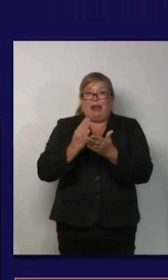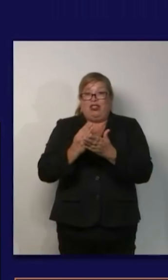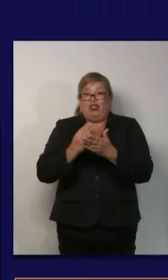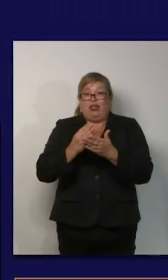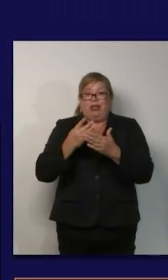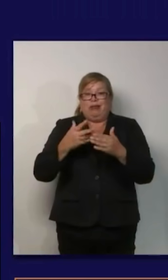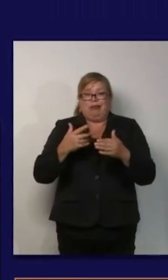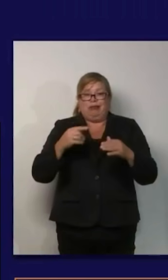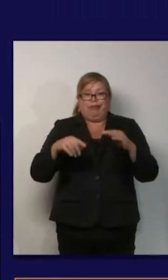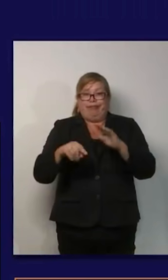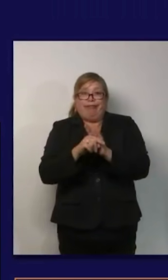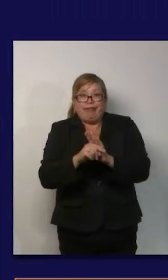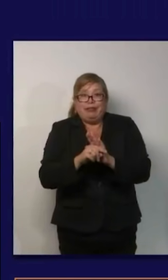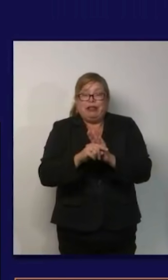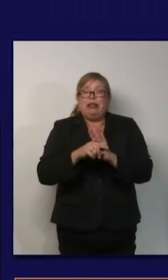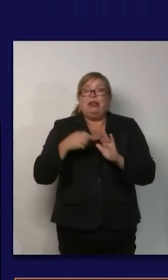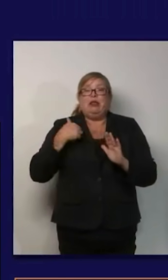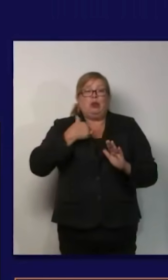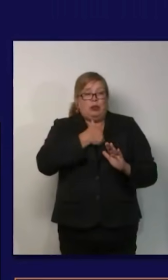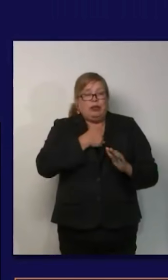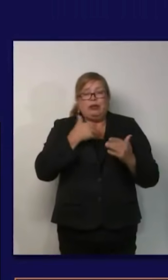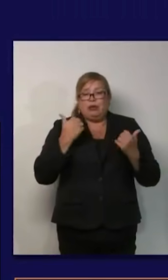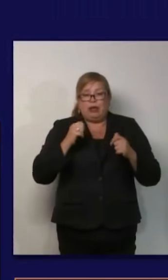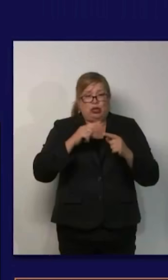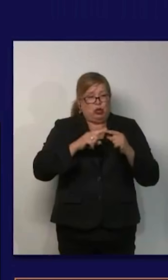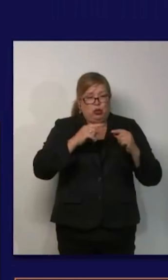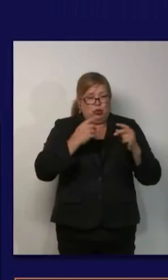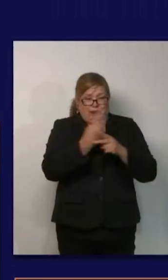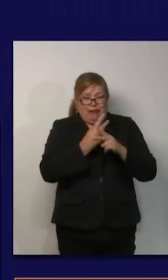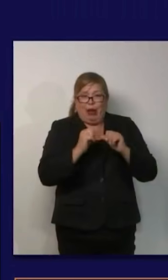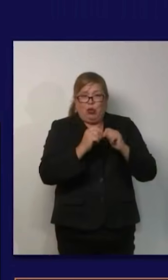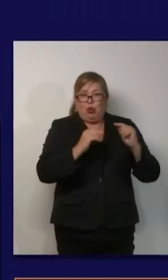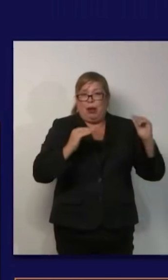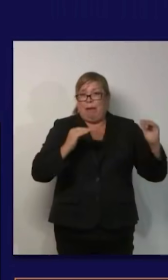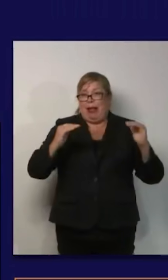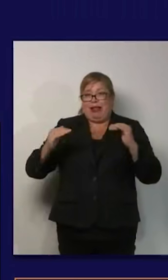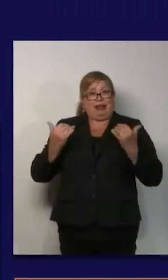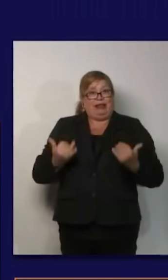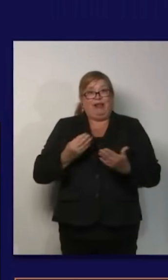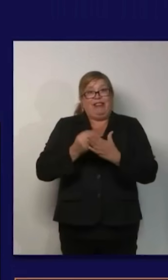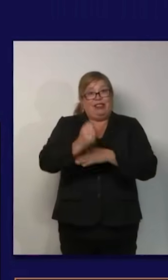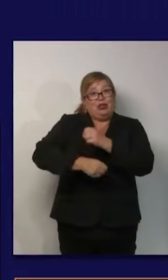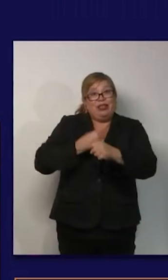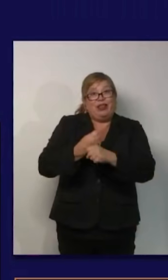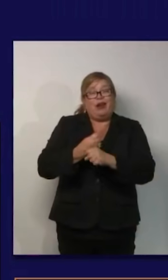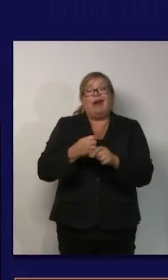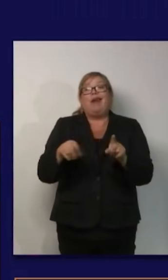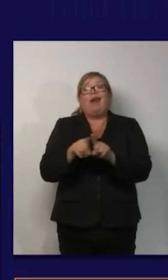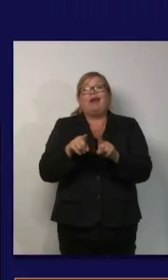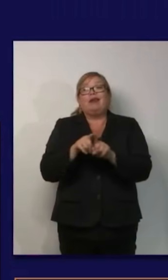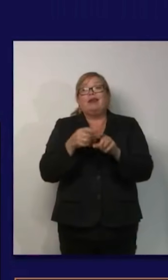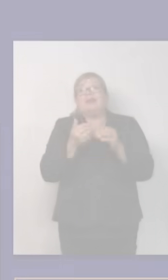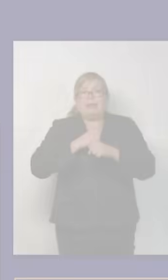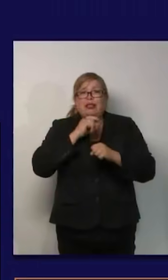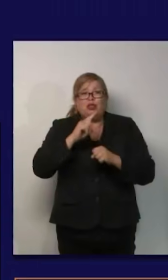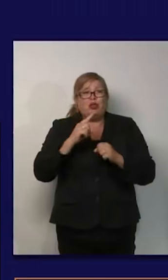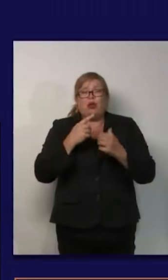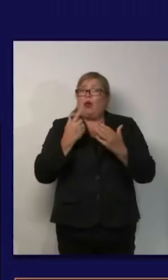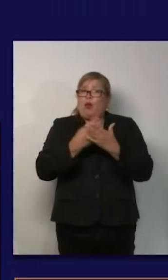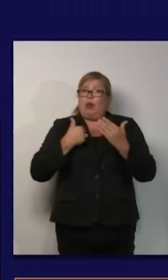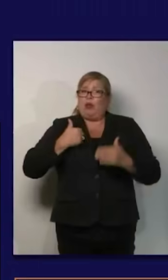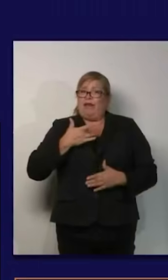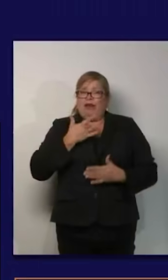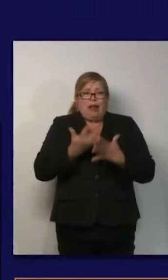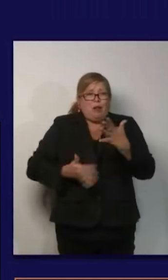shortfall that we are entrusted to balance in the current fiscal year and into the next budget year. And those